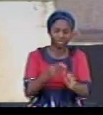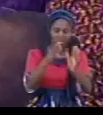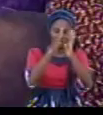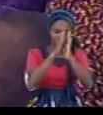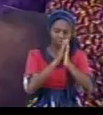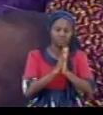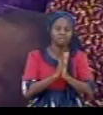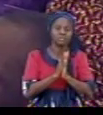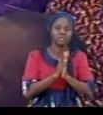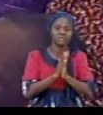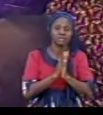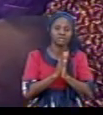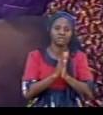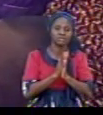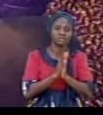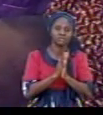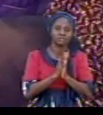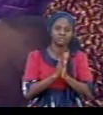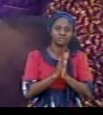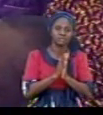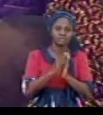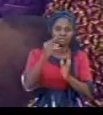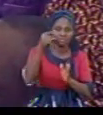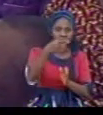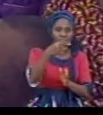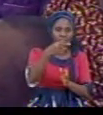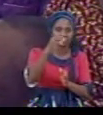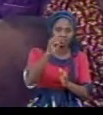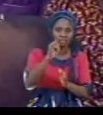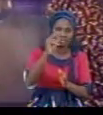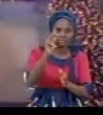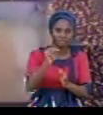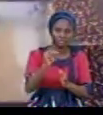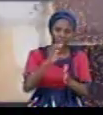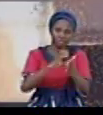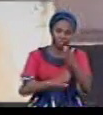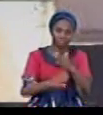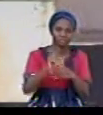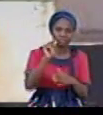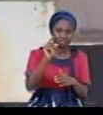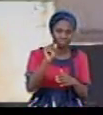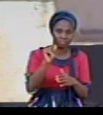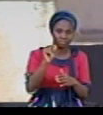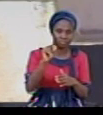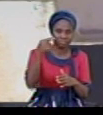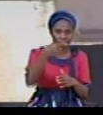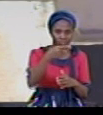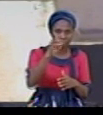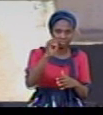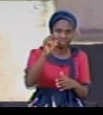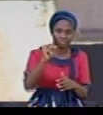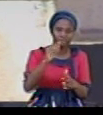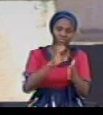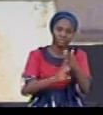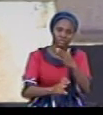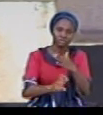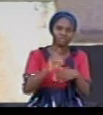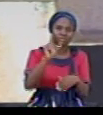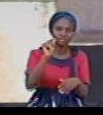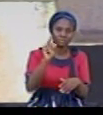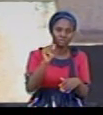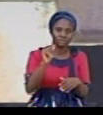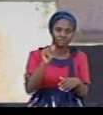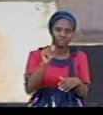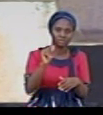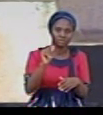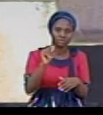Jesus' name. Genesis chapter 20. In Genesis chapter 20, I'm